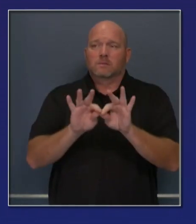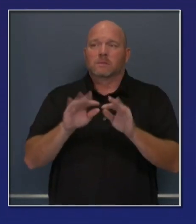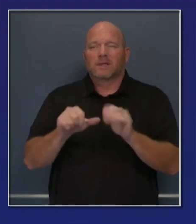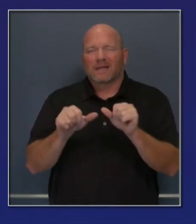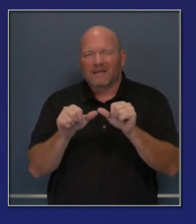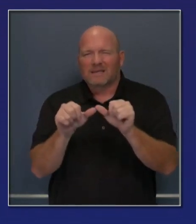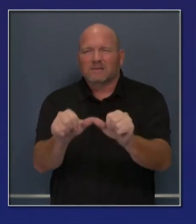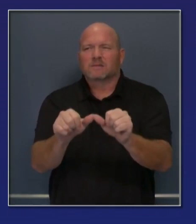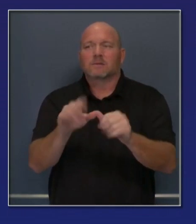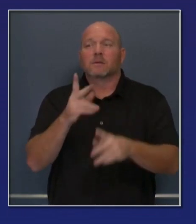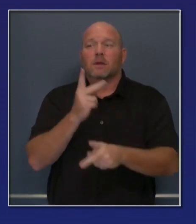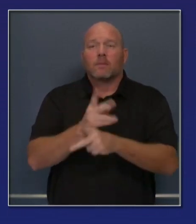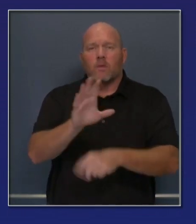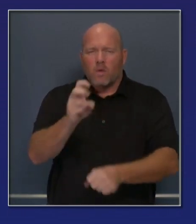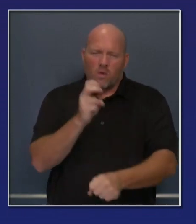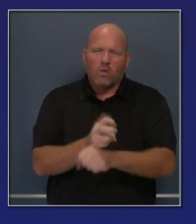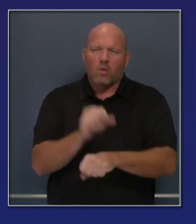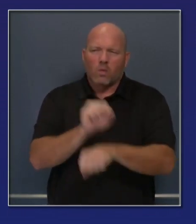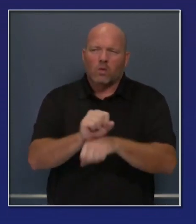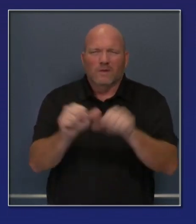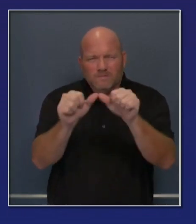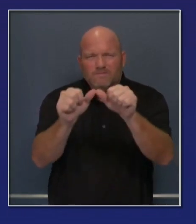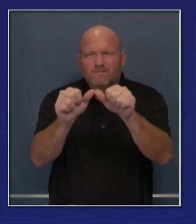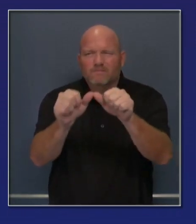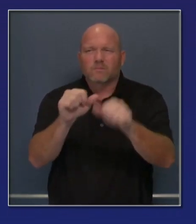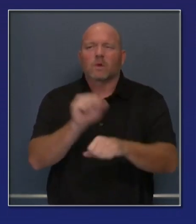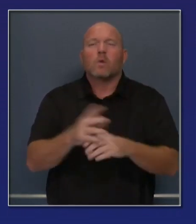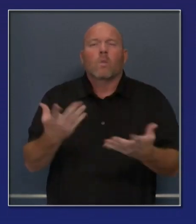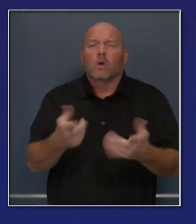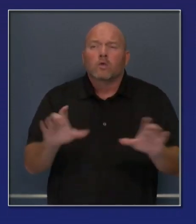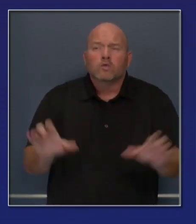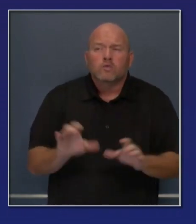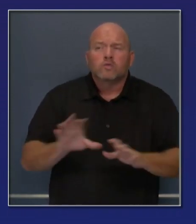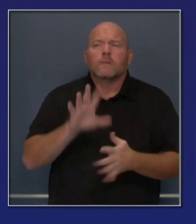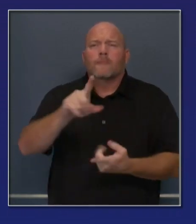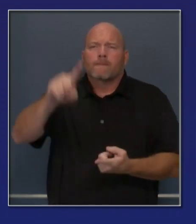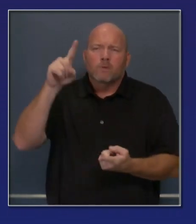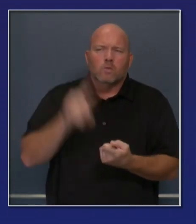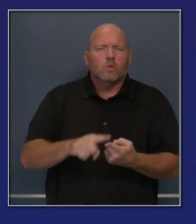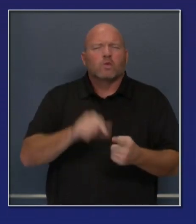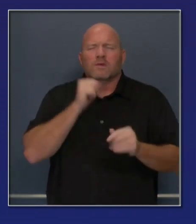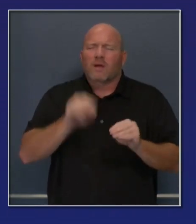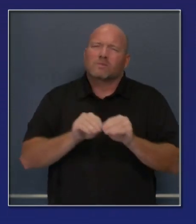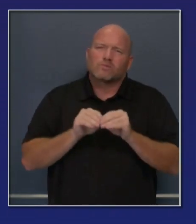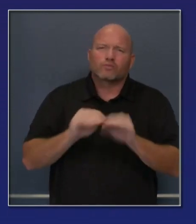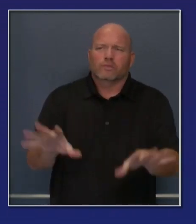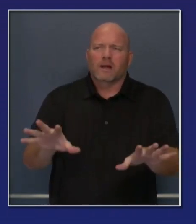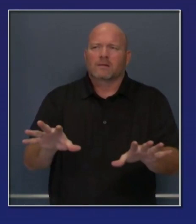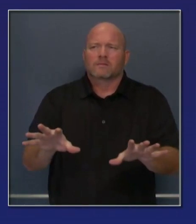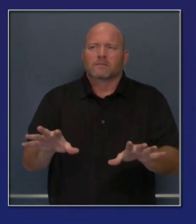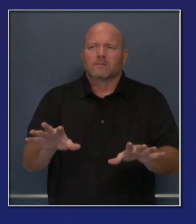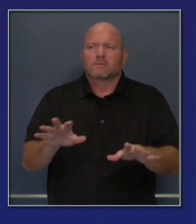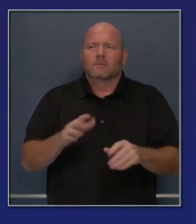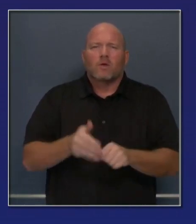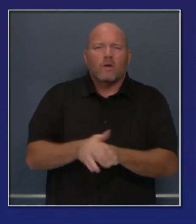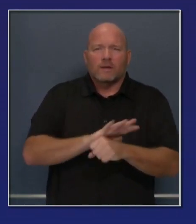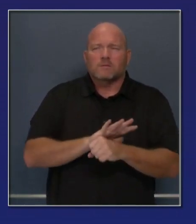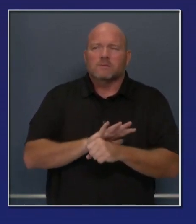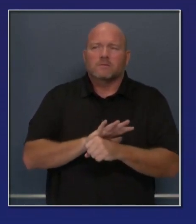maintain your vigilance in terms of the actions you can take to spread and mitigate, not wildfires in this case, but of COVID-19.